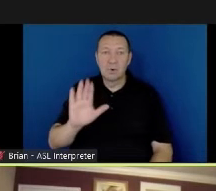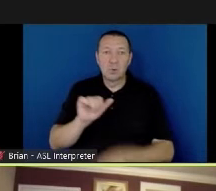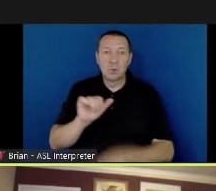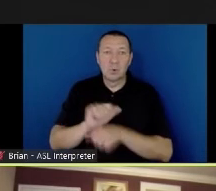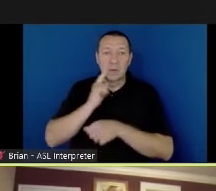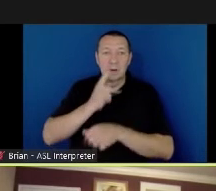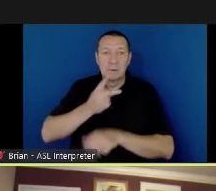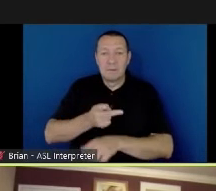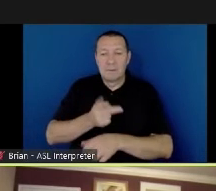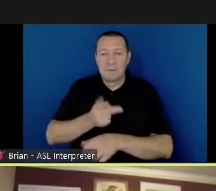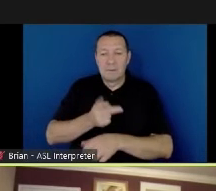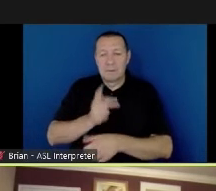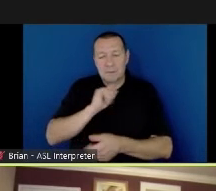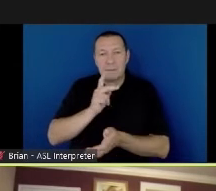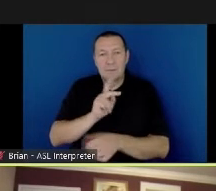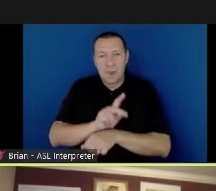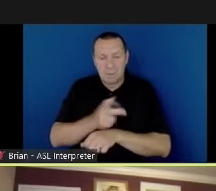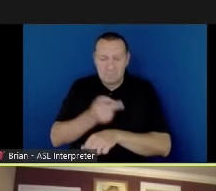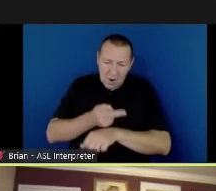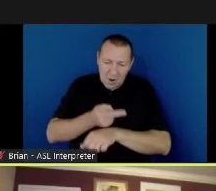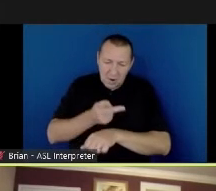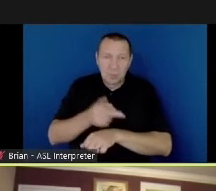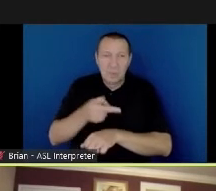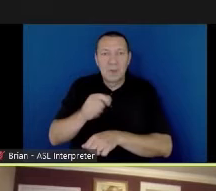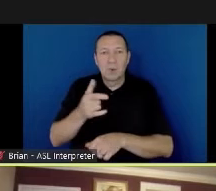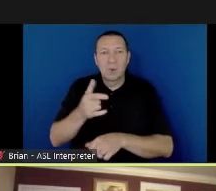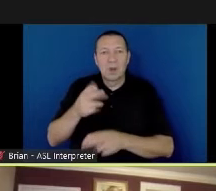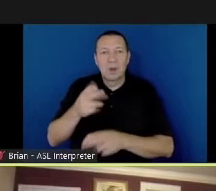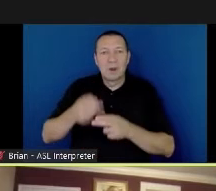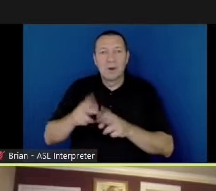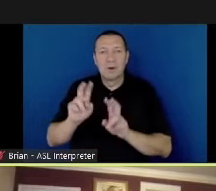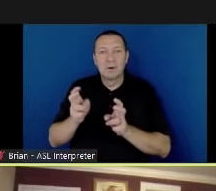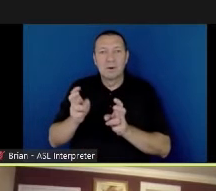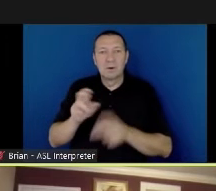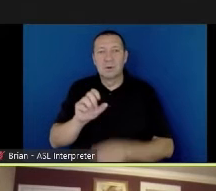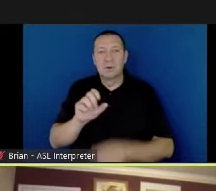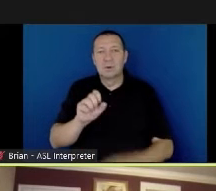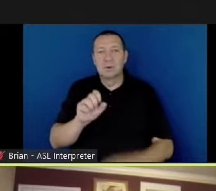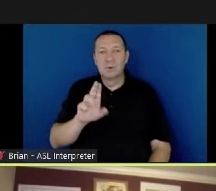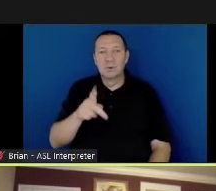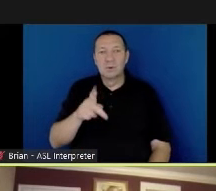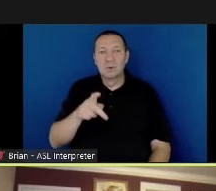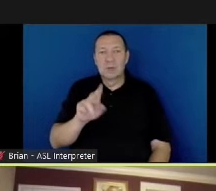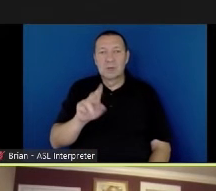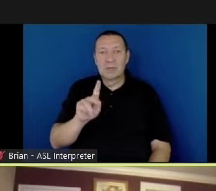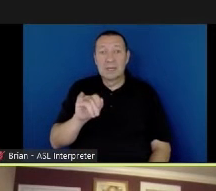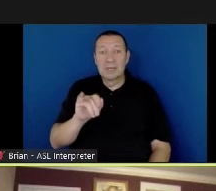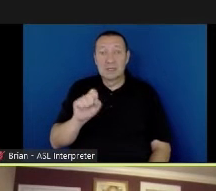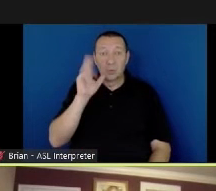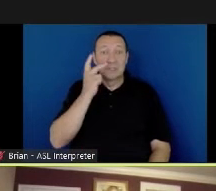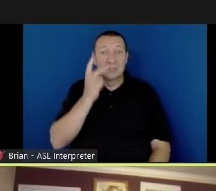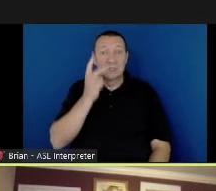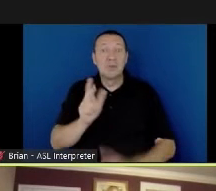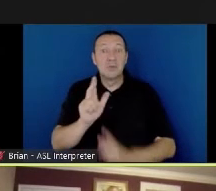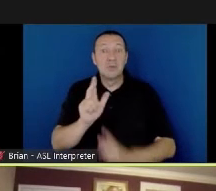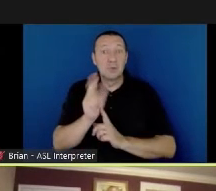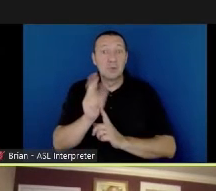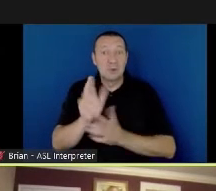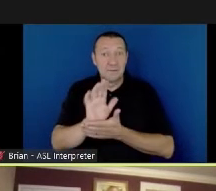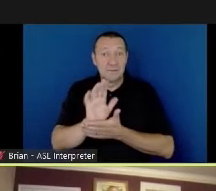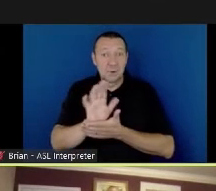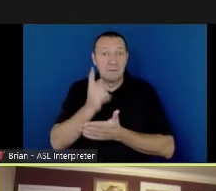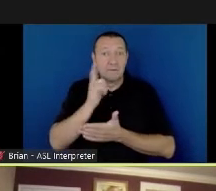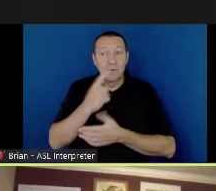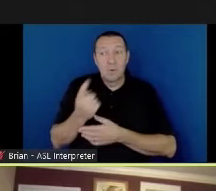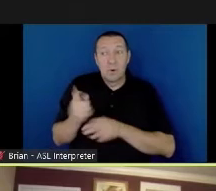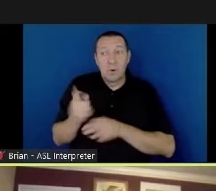an organization she created called Super Kids, that we will see a 3-minute video of one of the people who